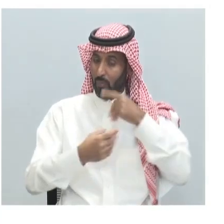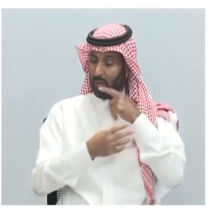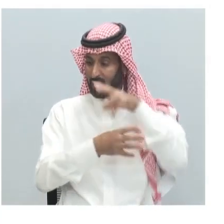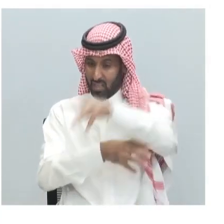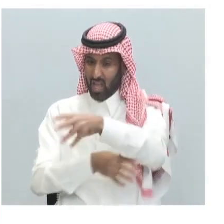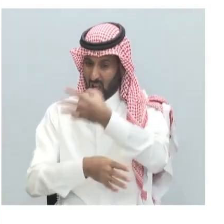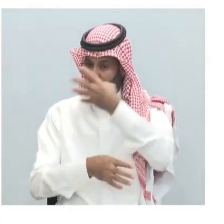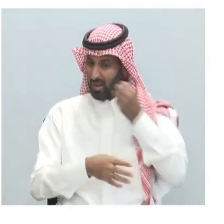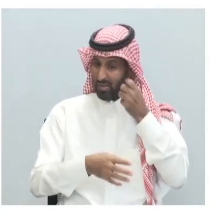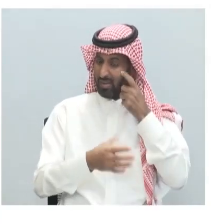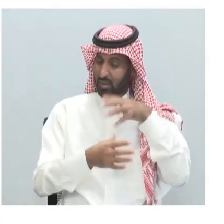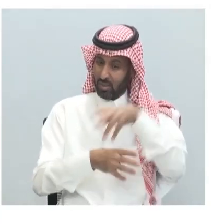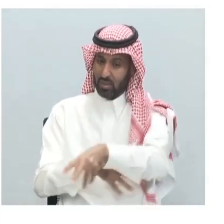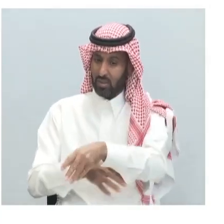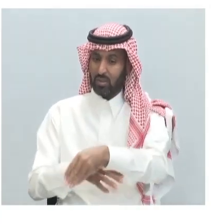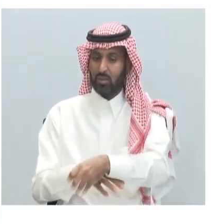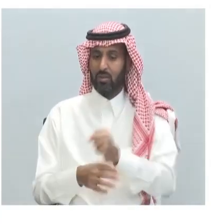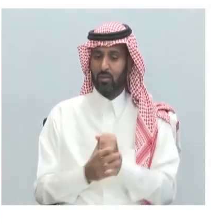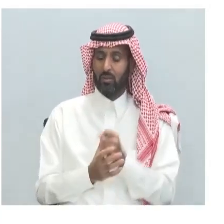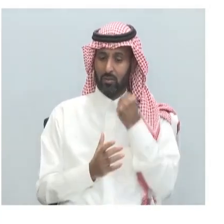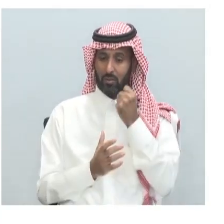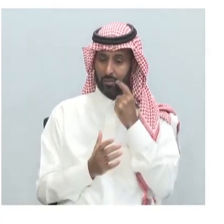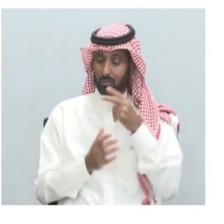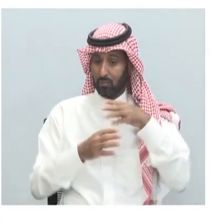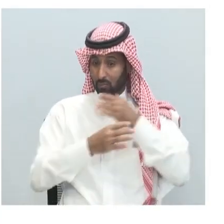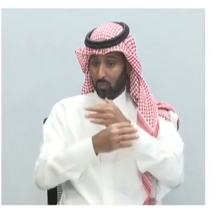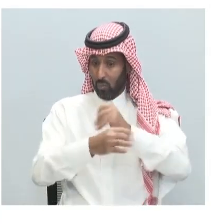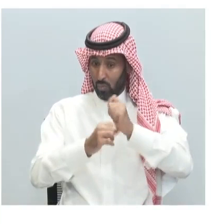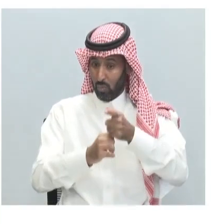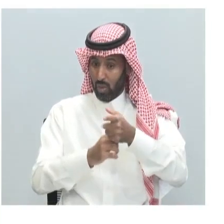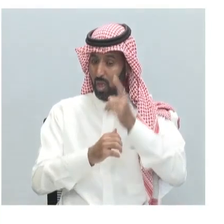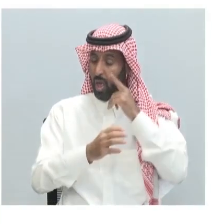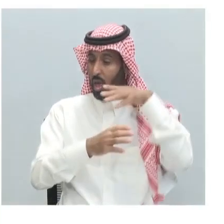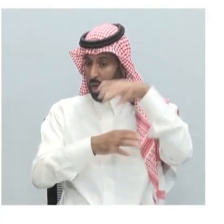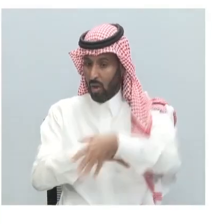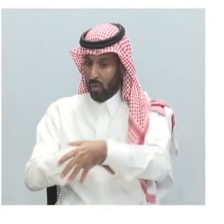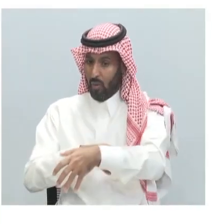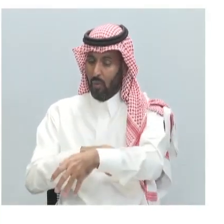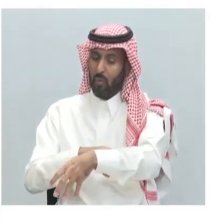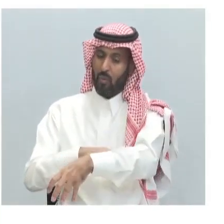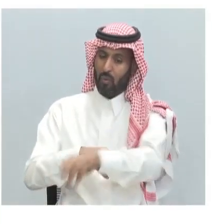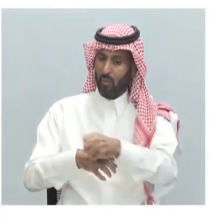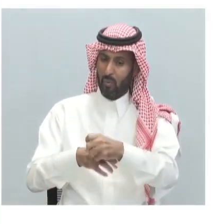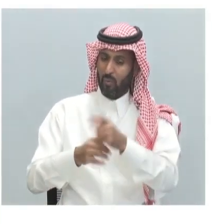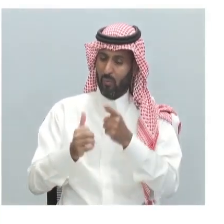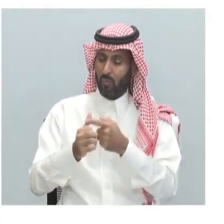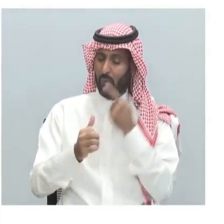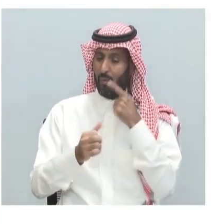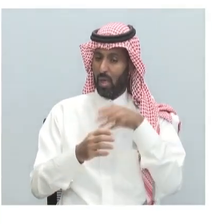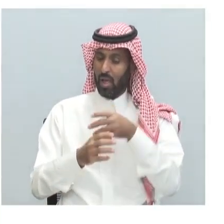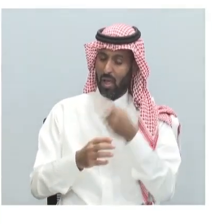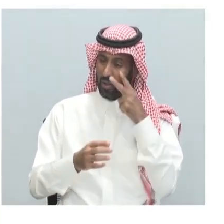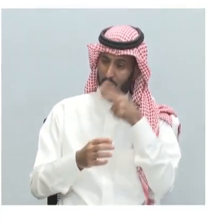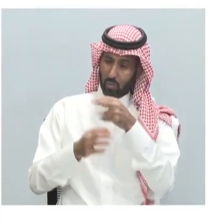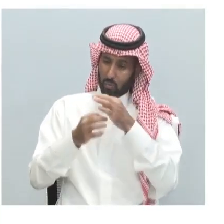animals. Falcons are very strong birds. They can fly fast and dive even faster. They see very far, so they can